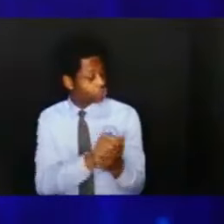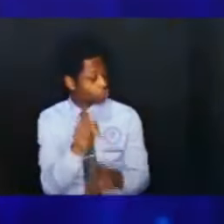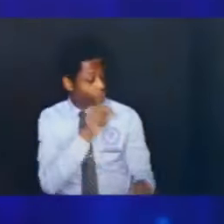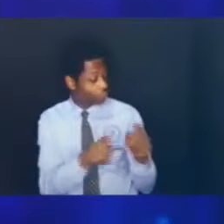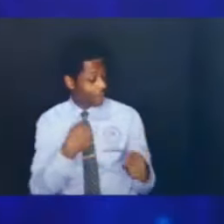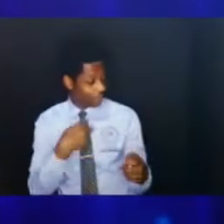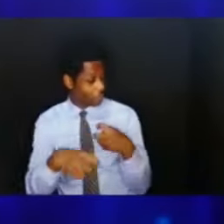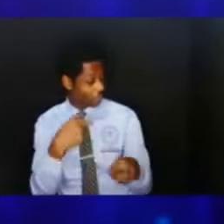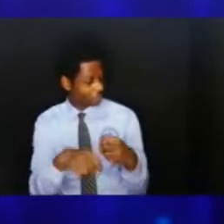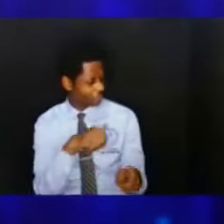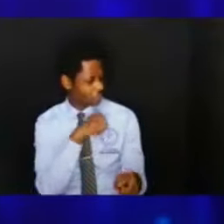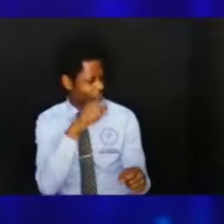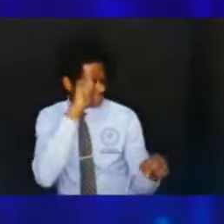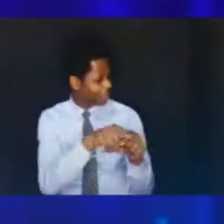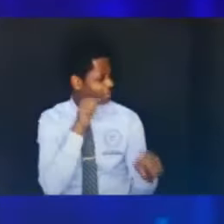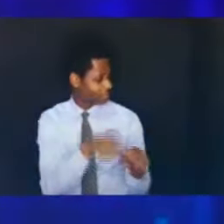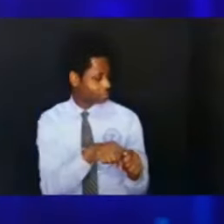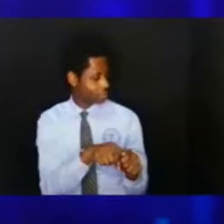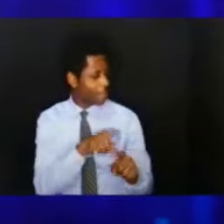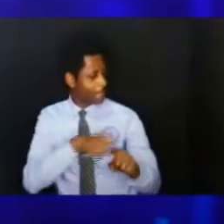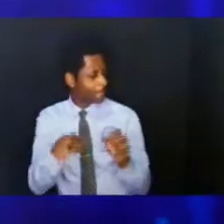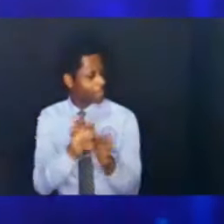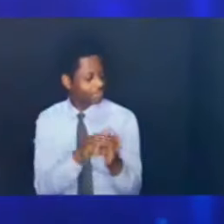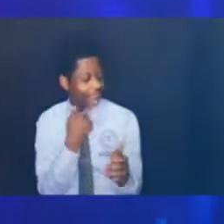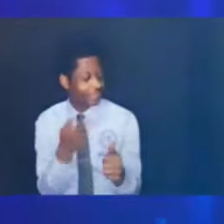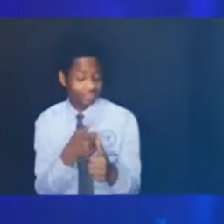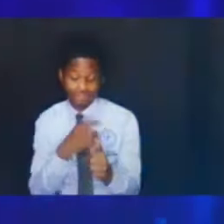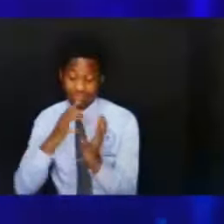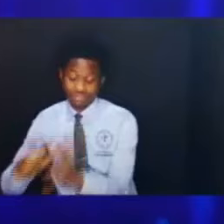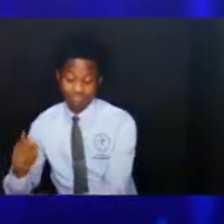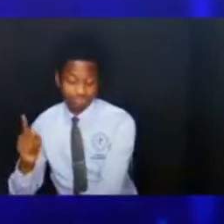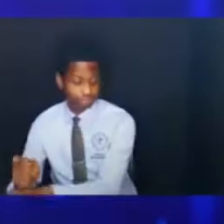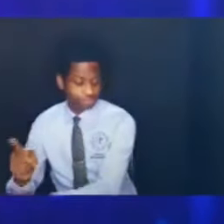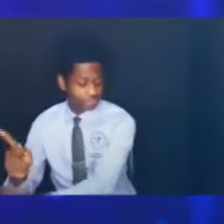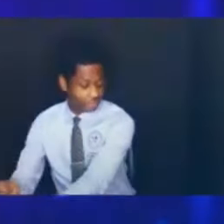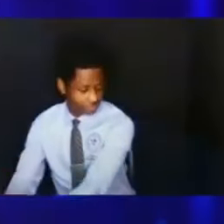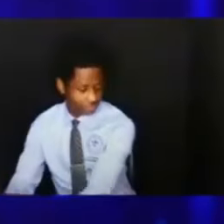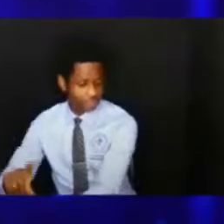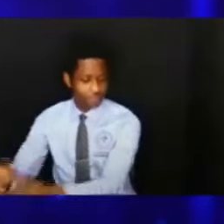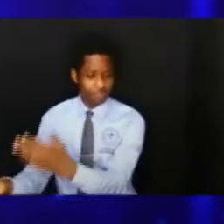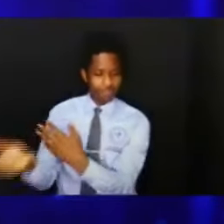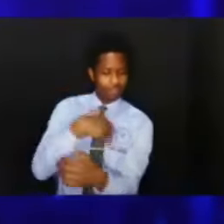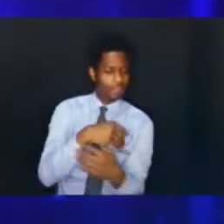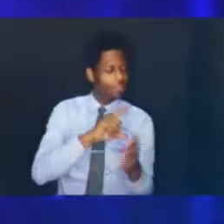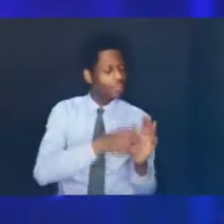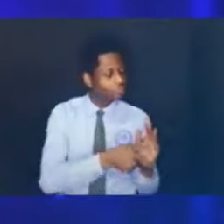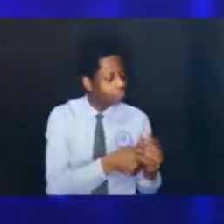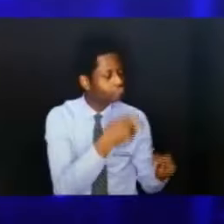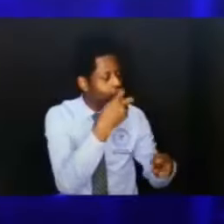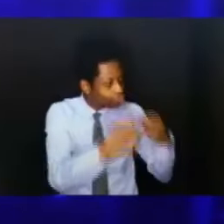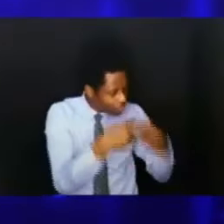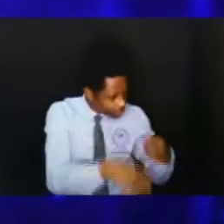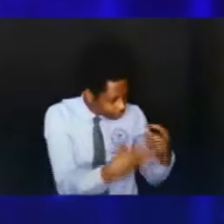your gift there in front of the altar. First go and be reconciled to them. Then come and offer your